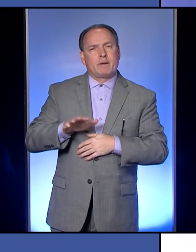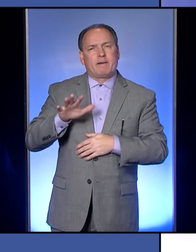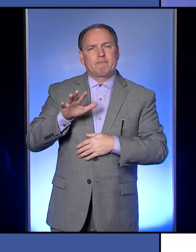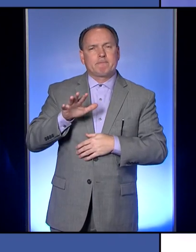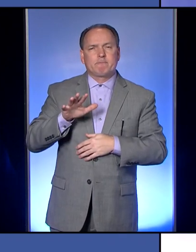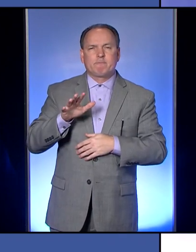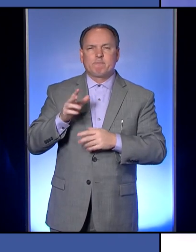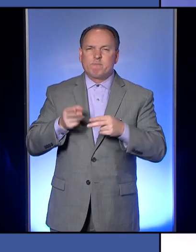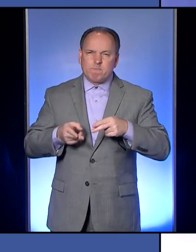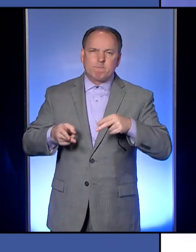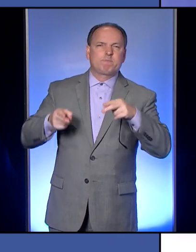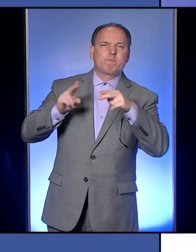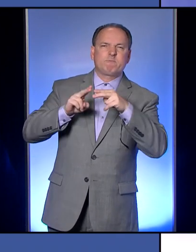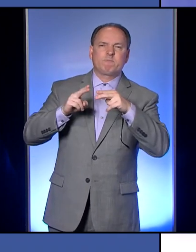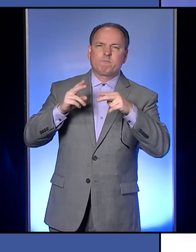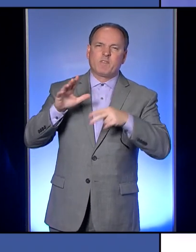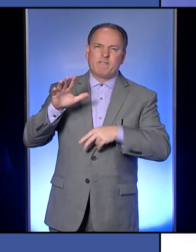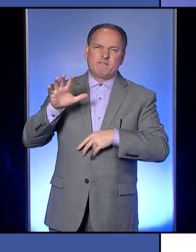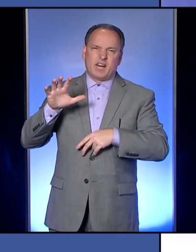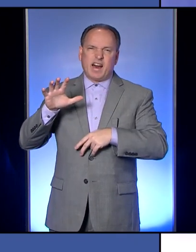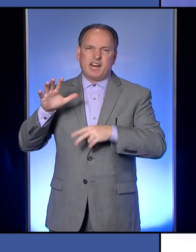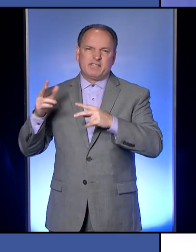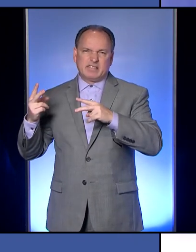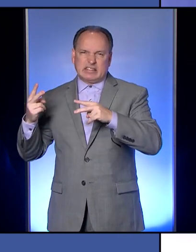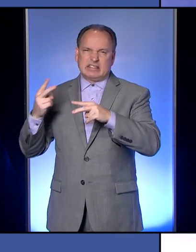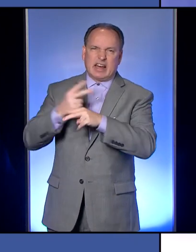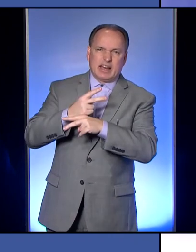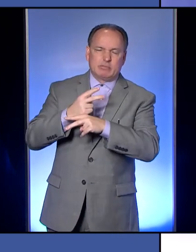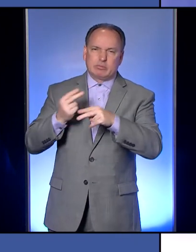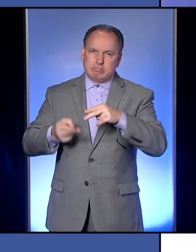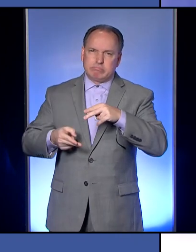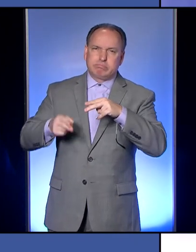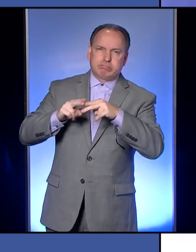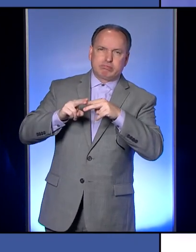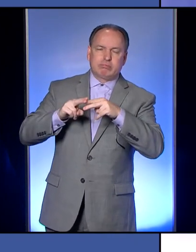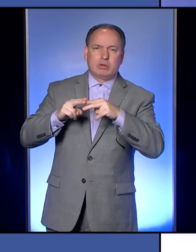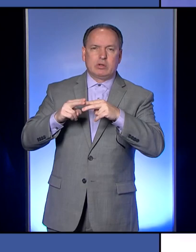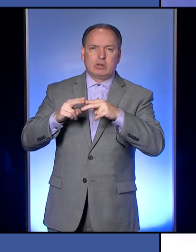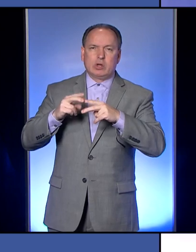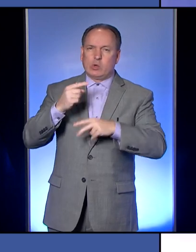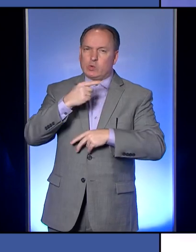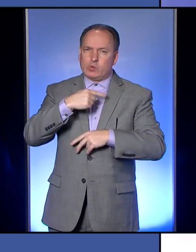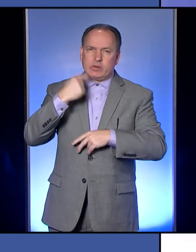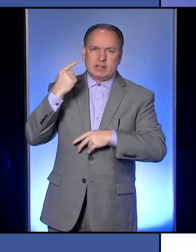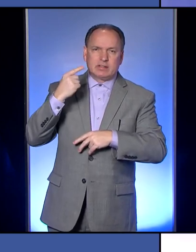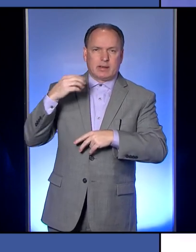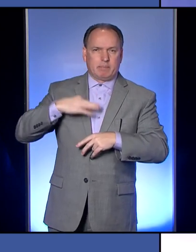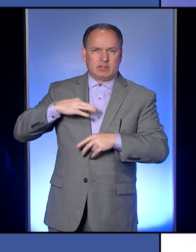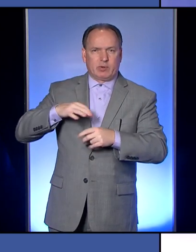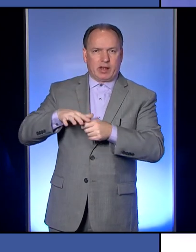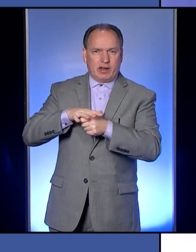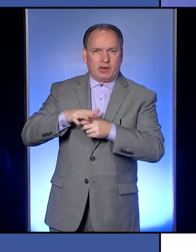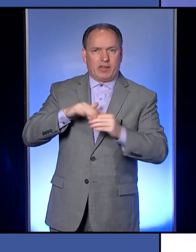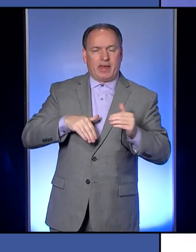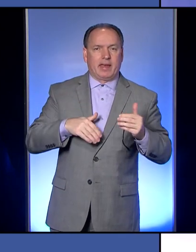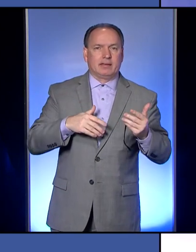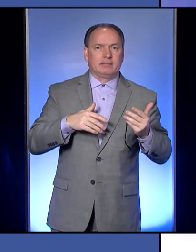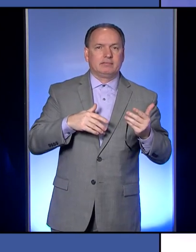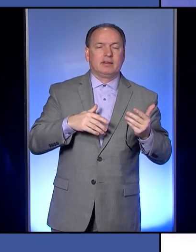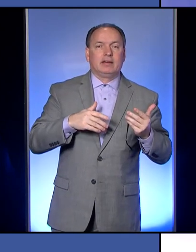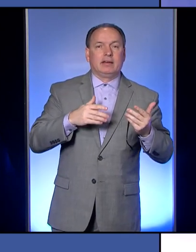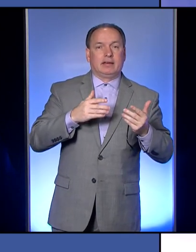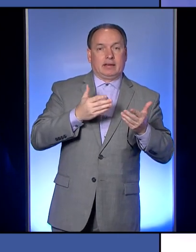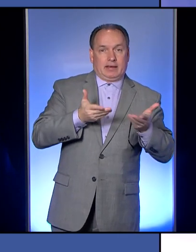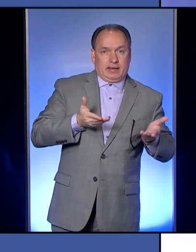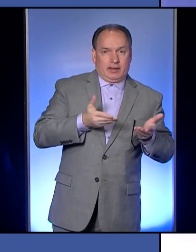5 times greater per capita incidence of infection in the Pittsburgh metropolitan area than there is in the